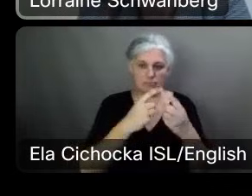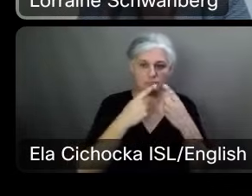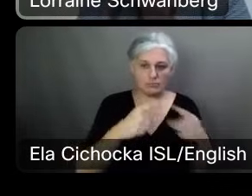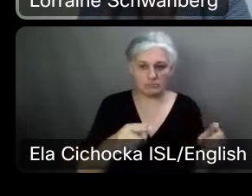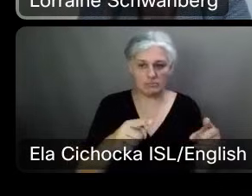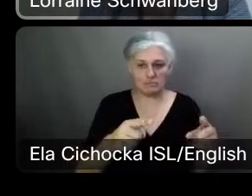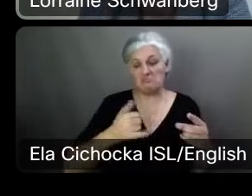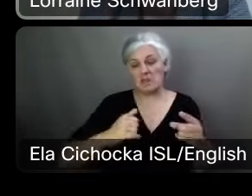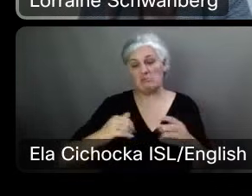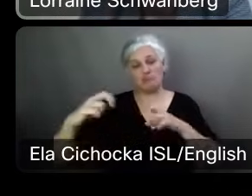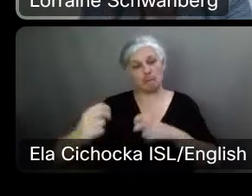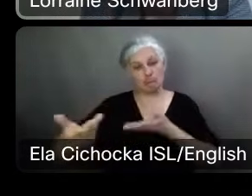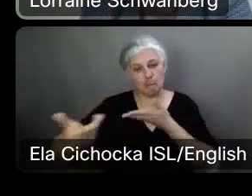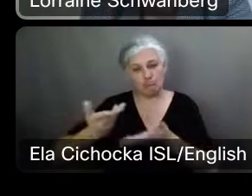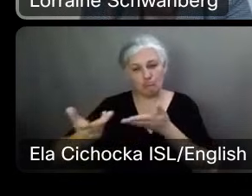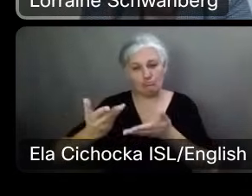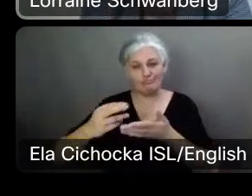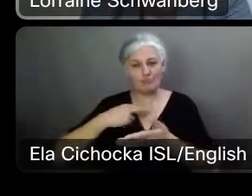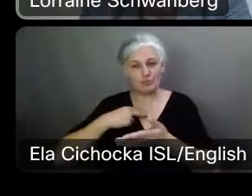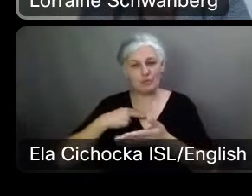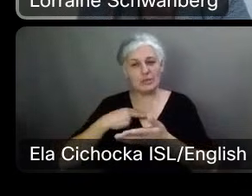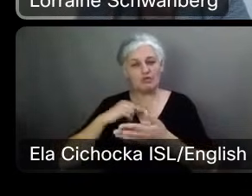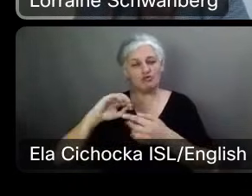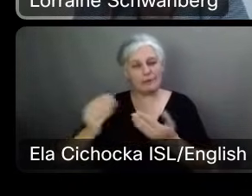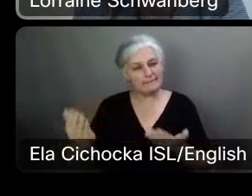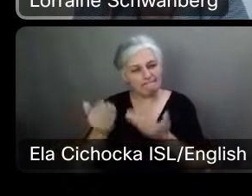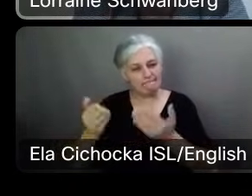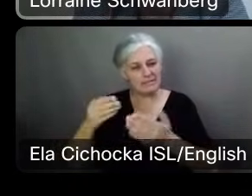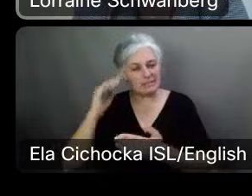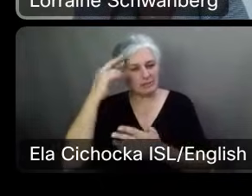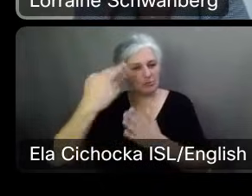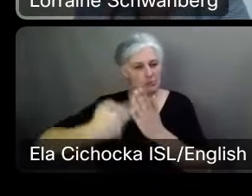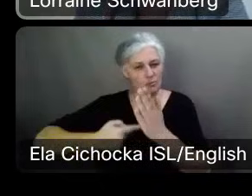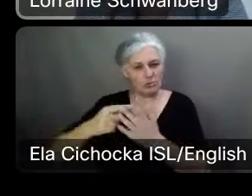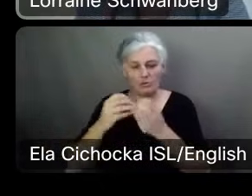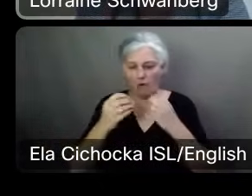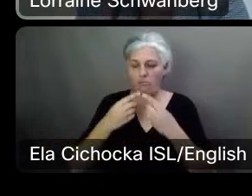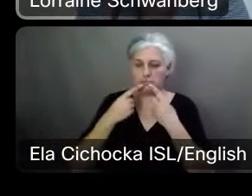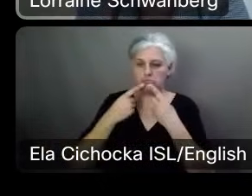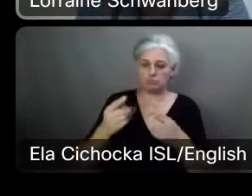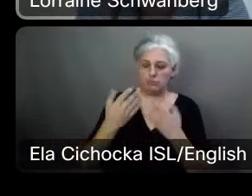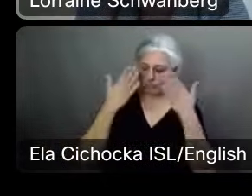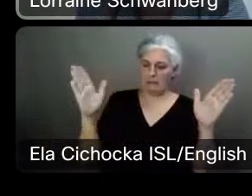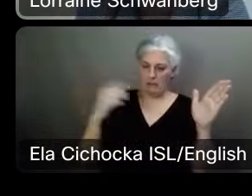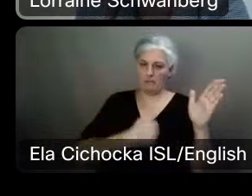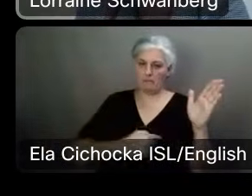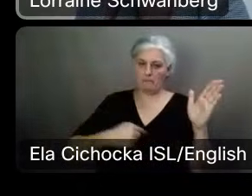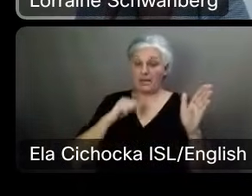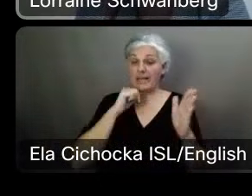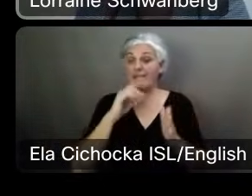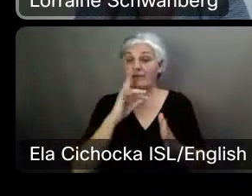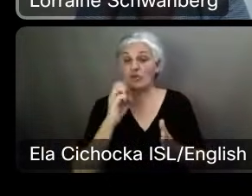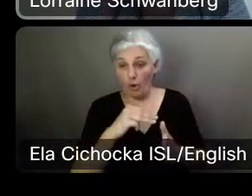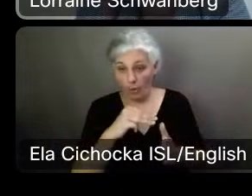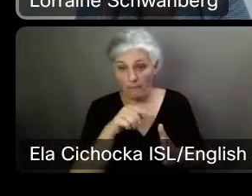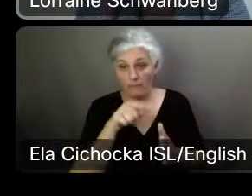conversation, really nurturing those principles of openness and transparency. Where there's no harm or there's a near miss, it's